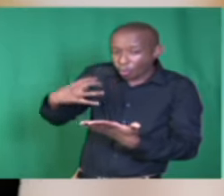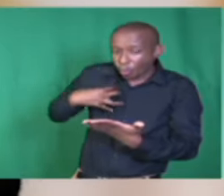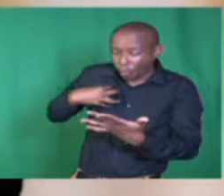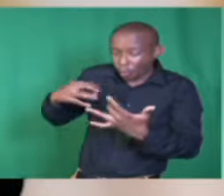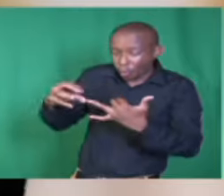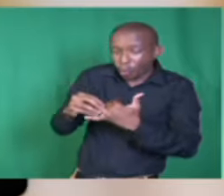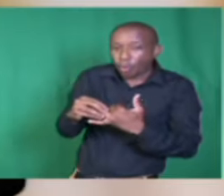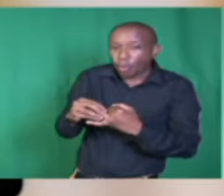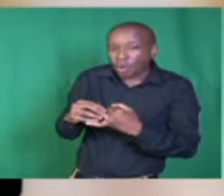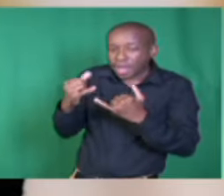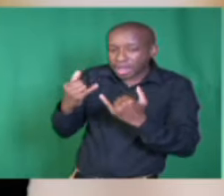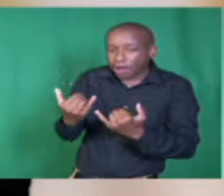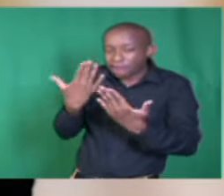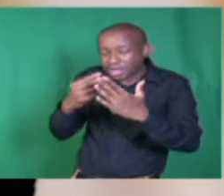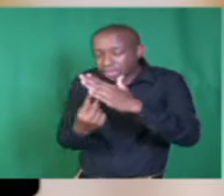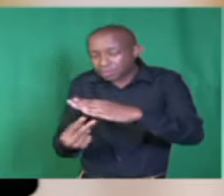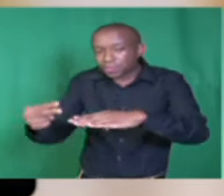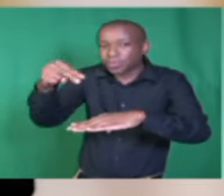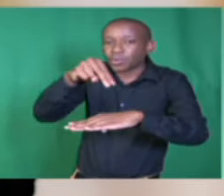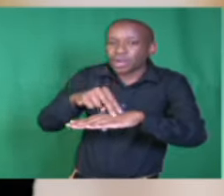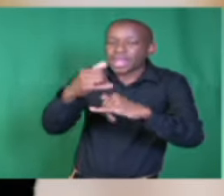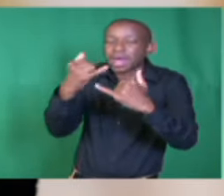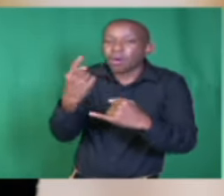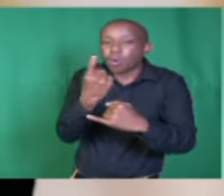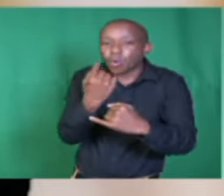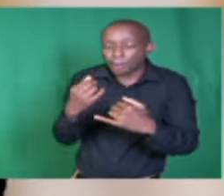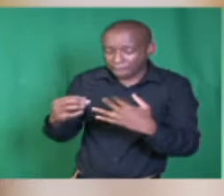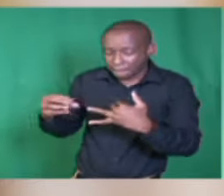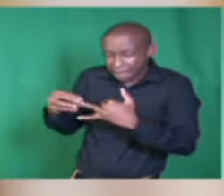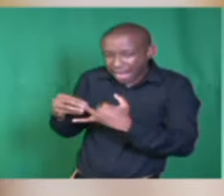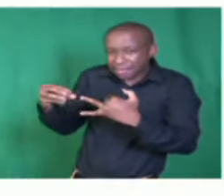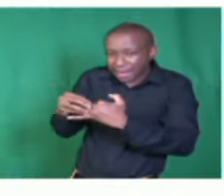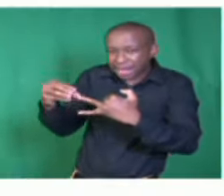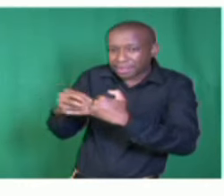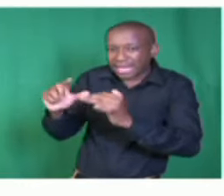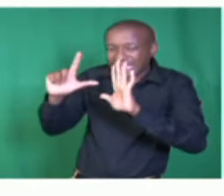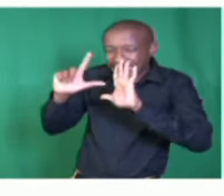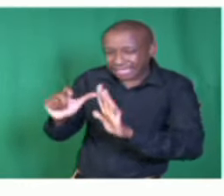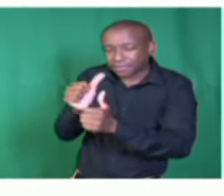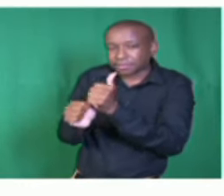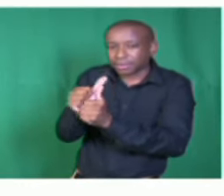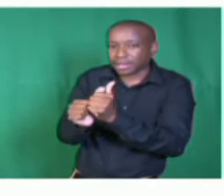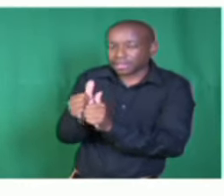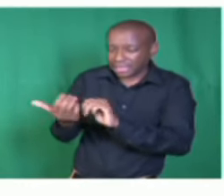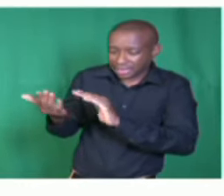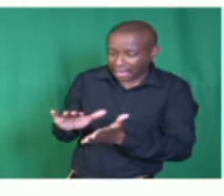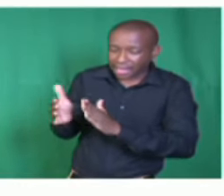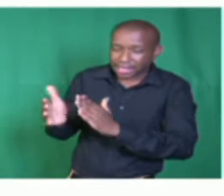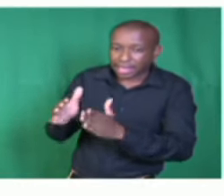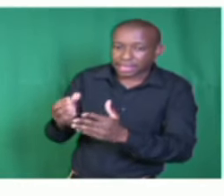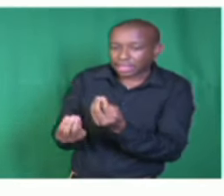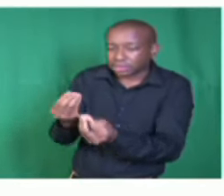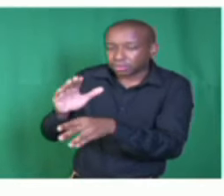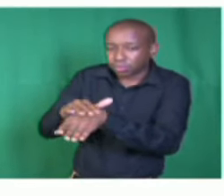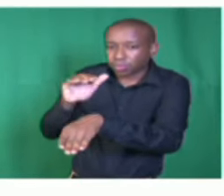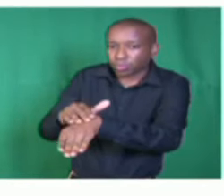be during the resurrection when she had married seven brothers who died without having children.